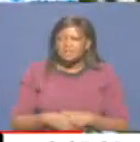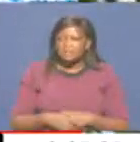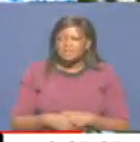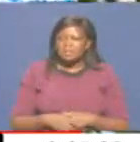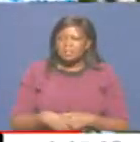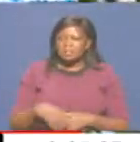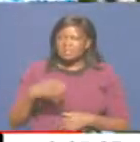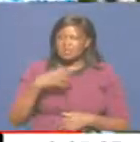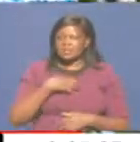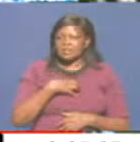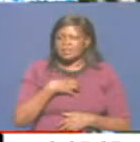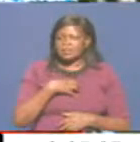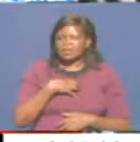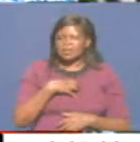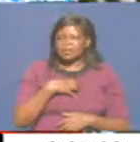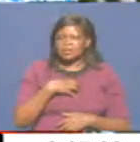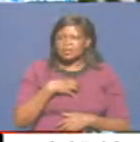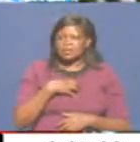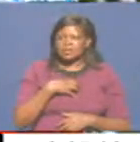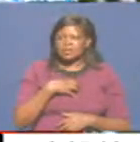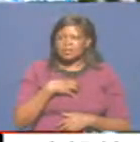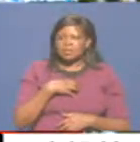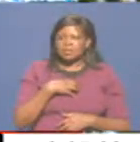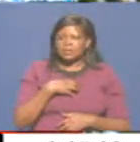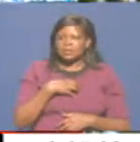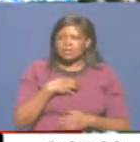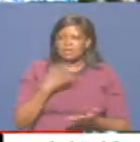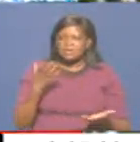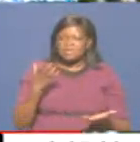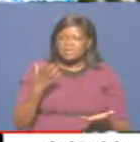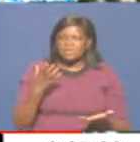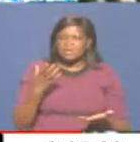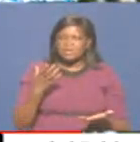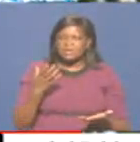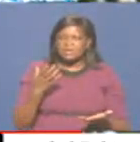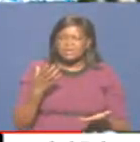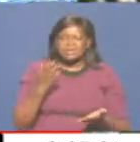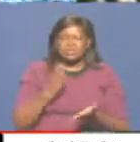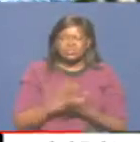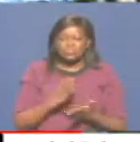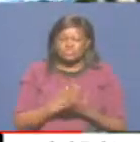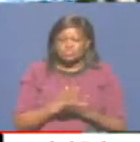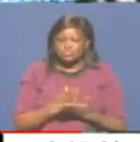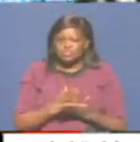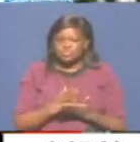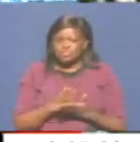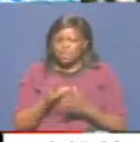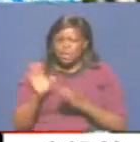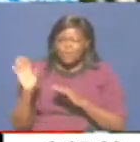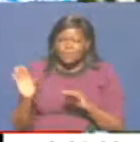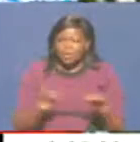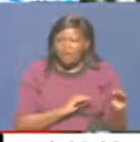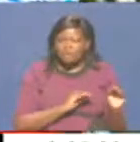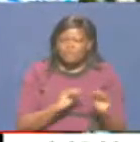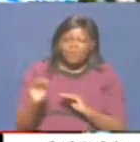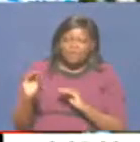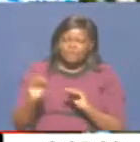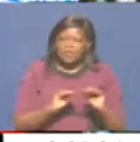Retirement is not entirely geographical movement from one place to the